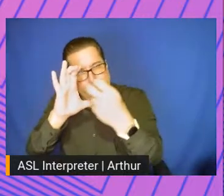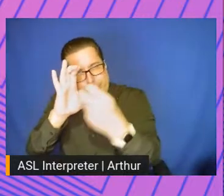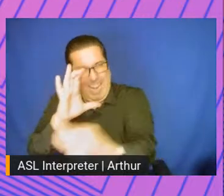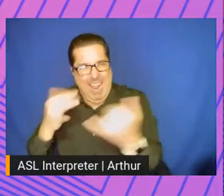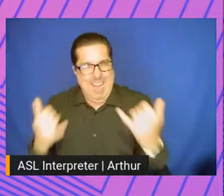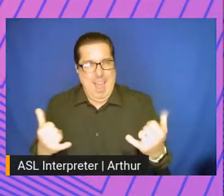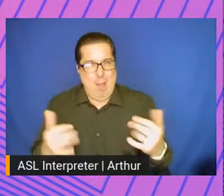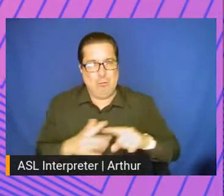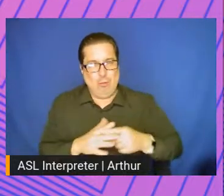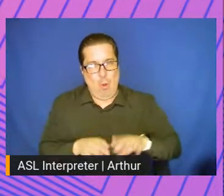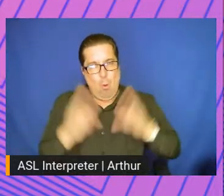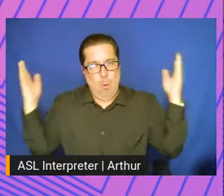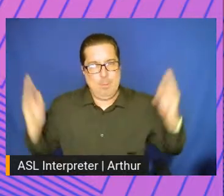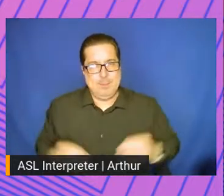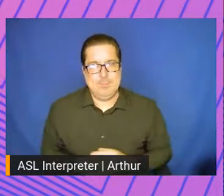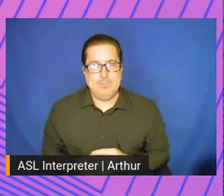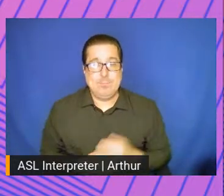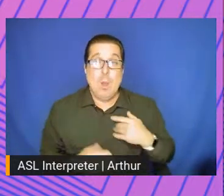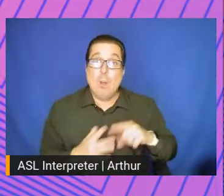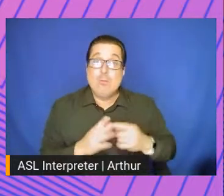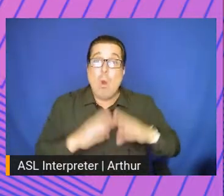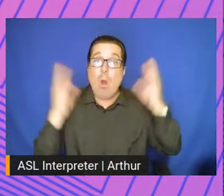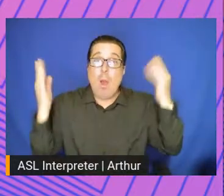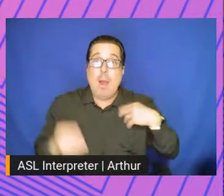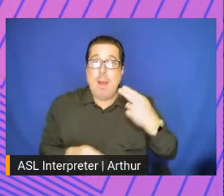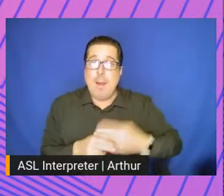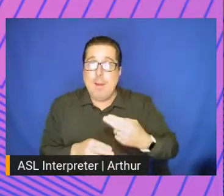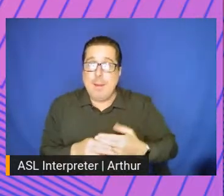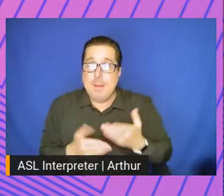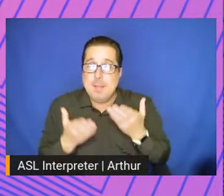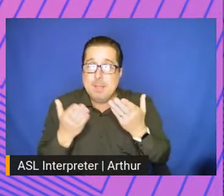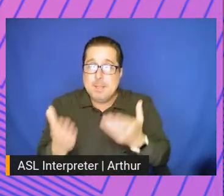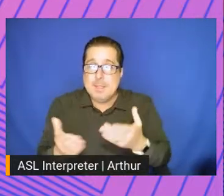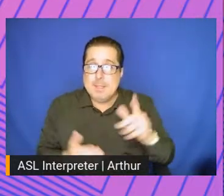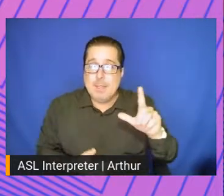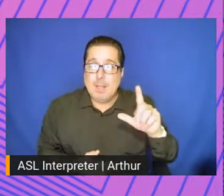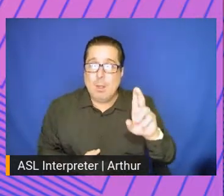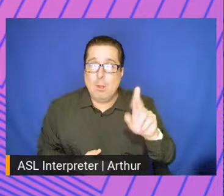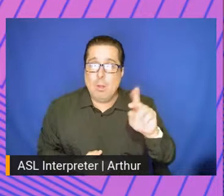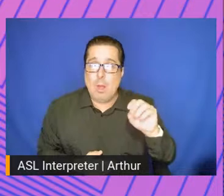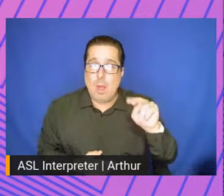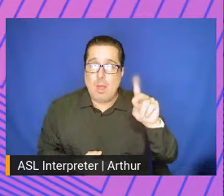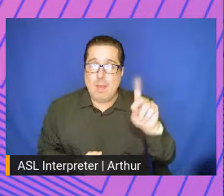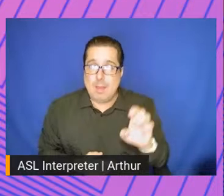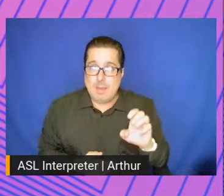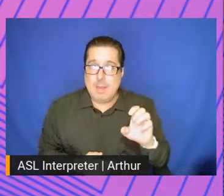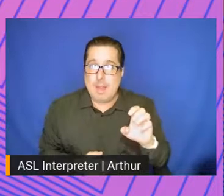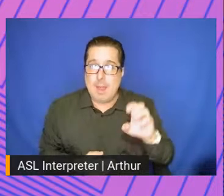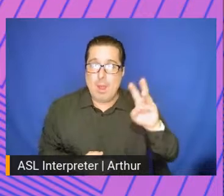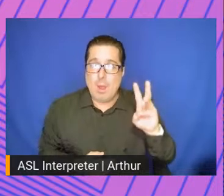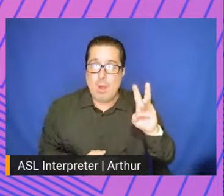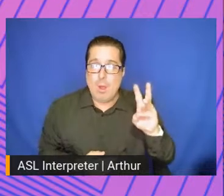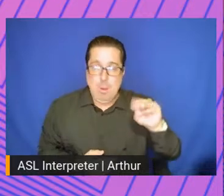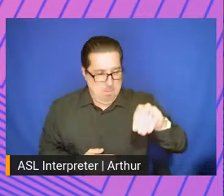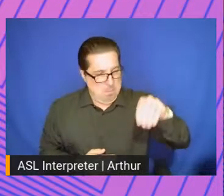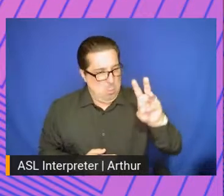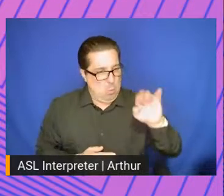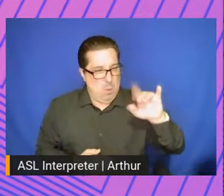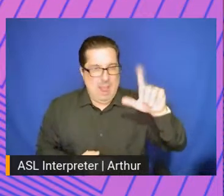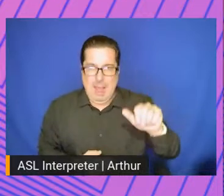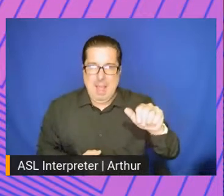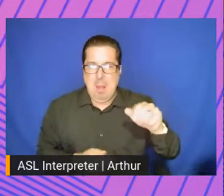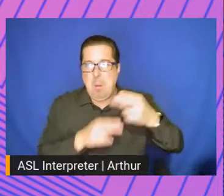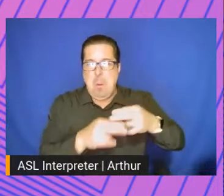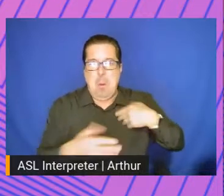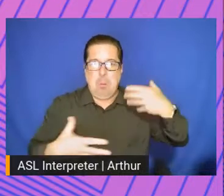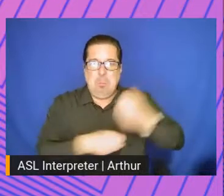So for starters, my name is Lukonde Mwila, or you can call me Luke, and I'm a principal technical evangelist at SUSE. That is always